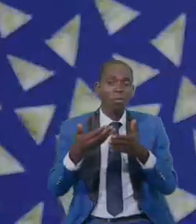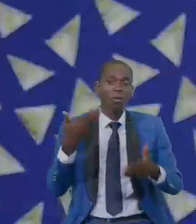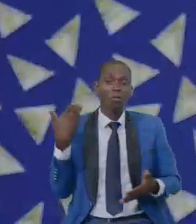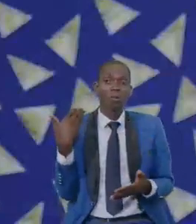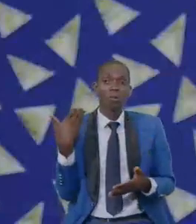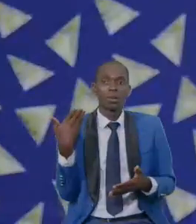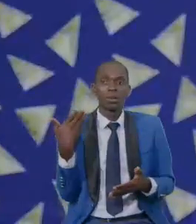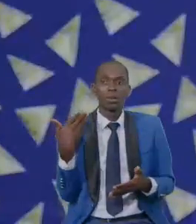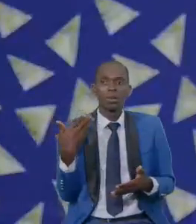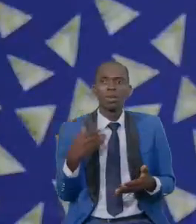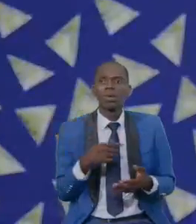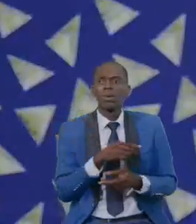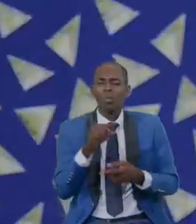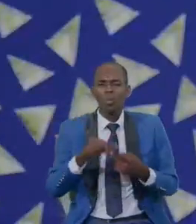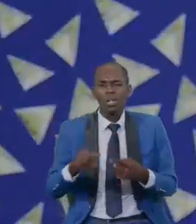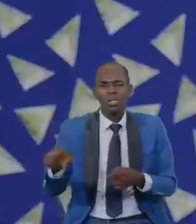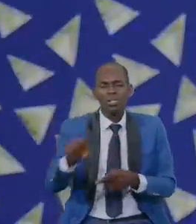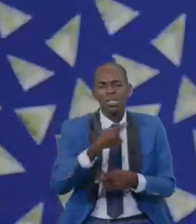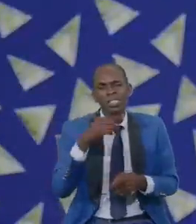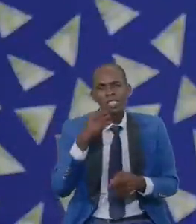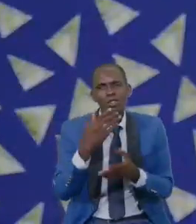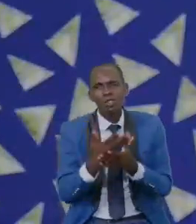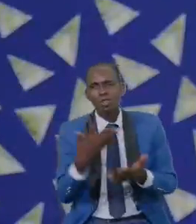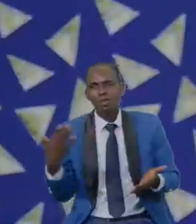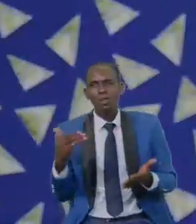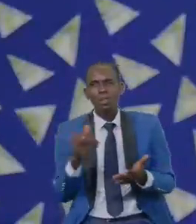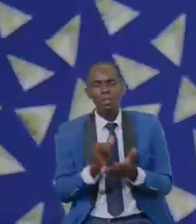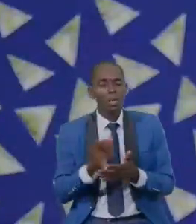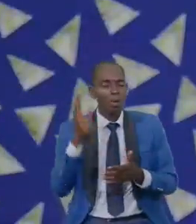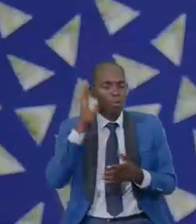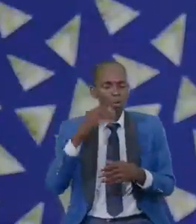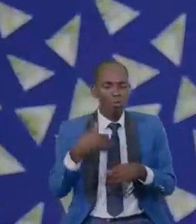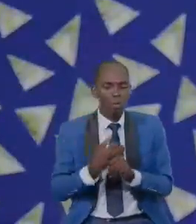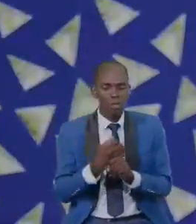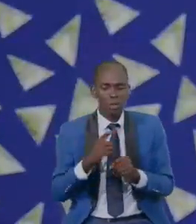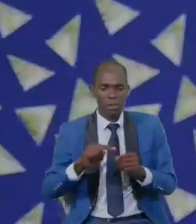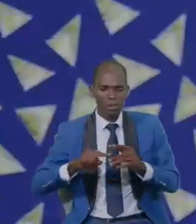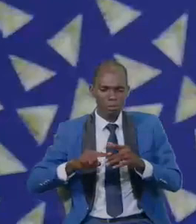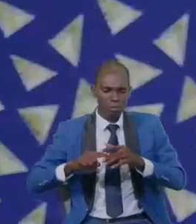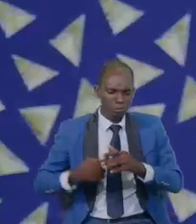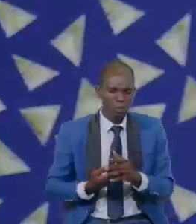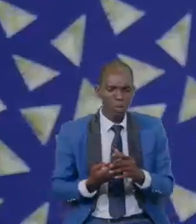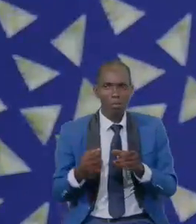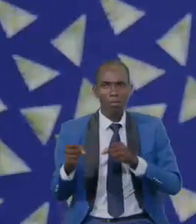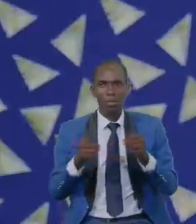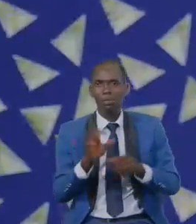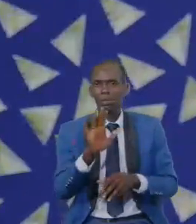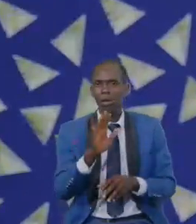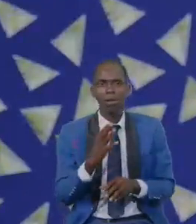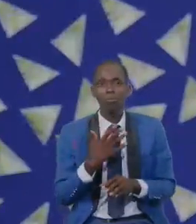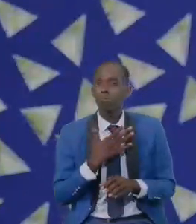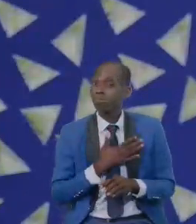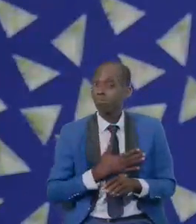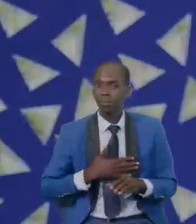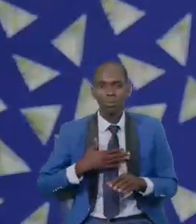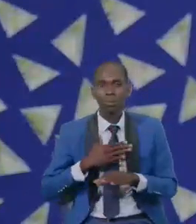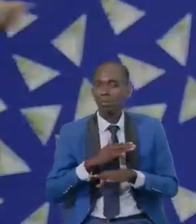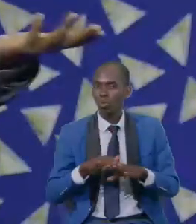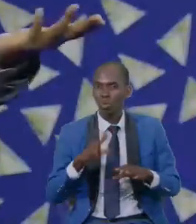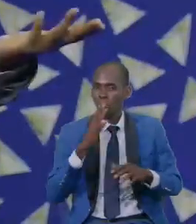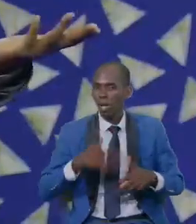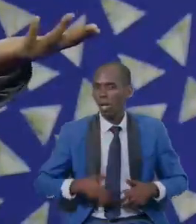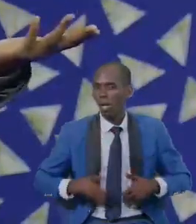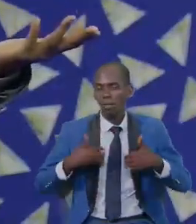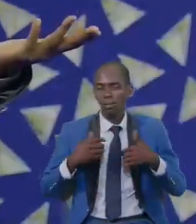When they say something that will start a fight, I'll say, please don't vex, don't fight.